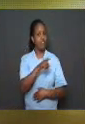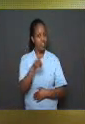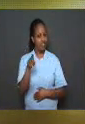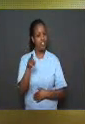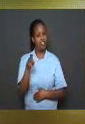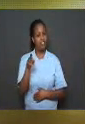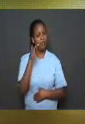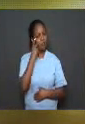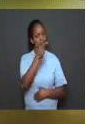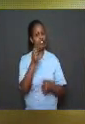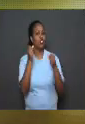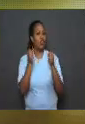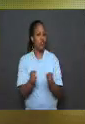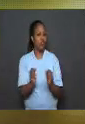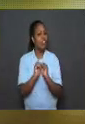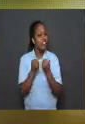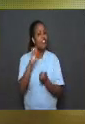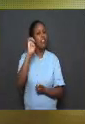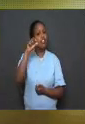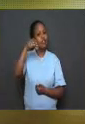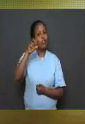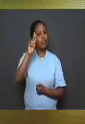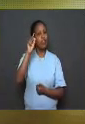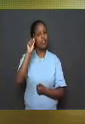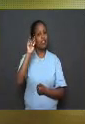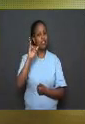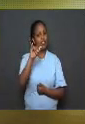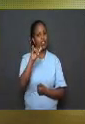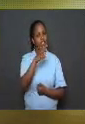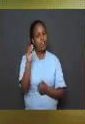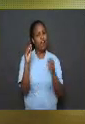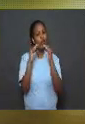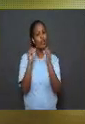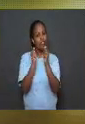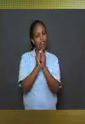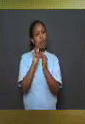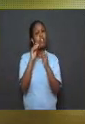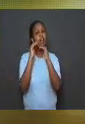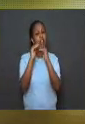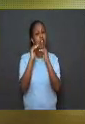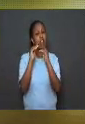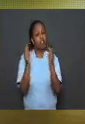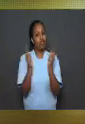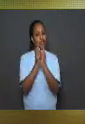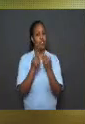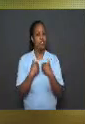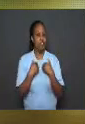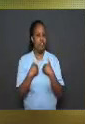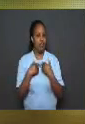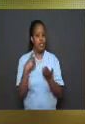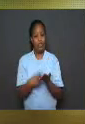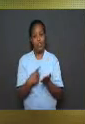Students, I hope that you were able to see how equity relates to